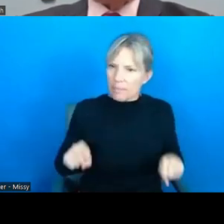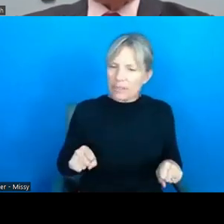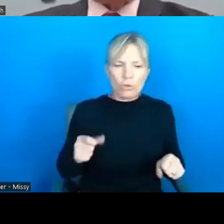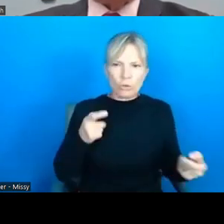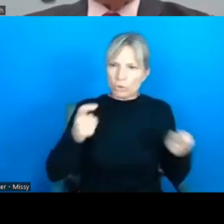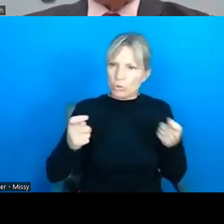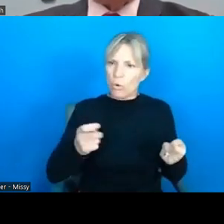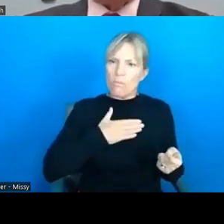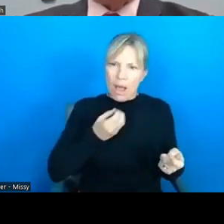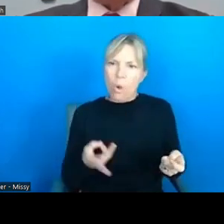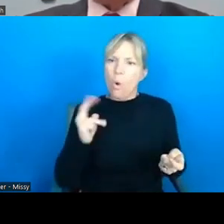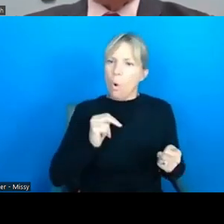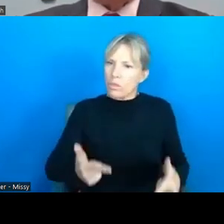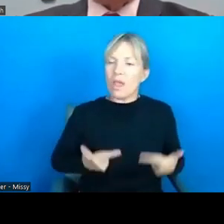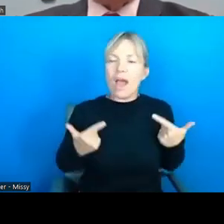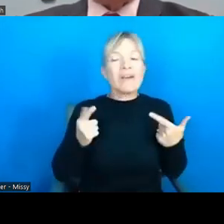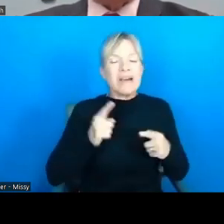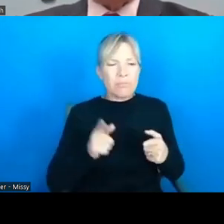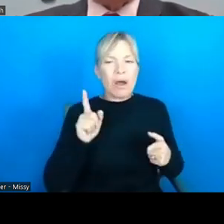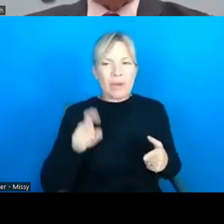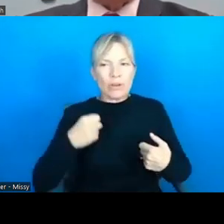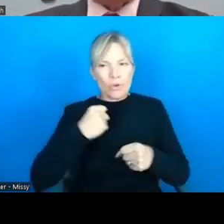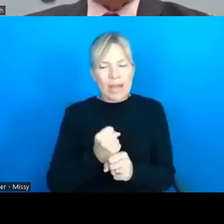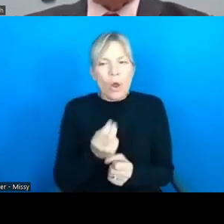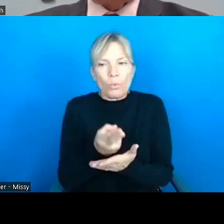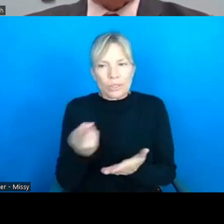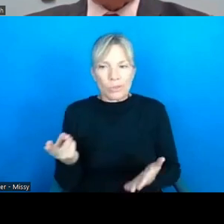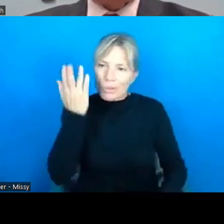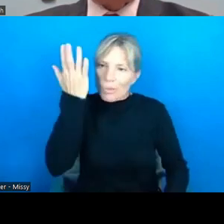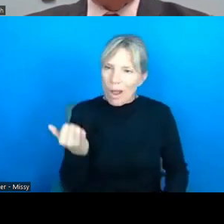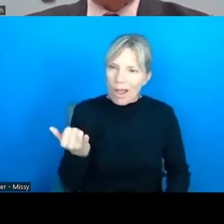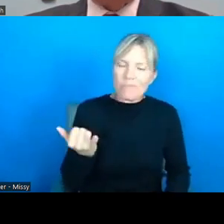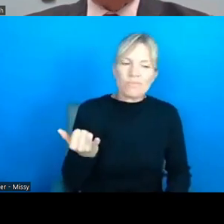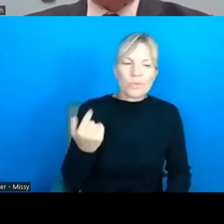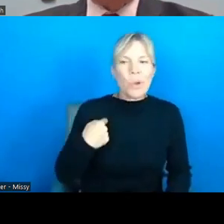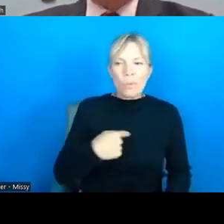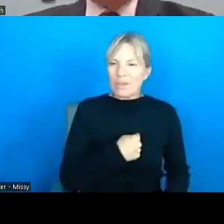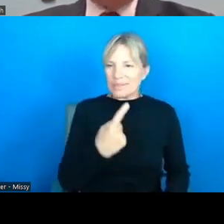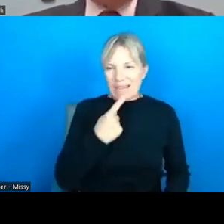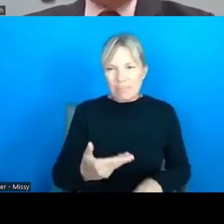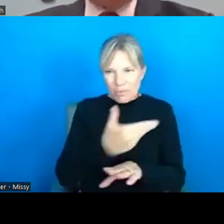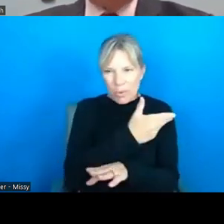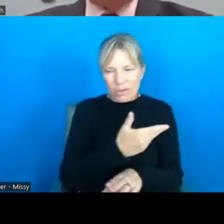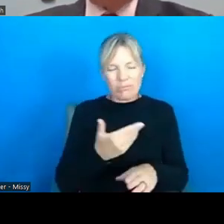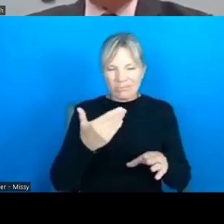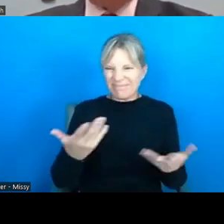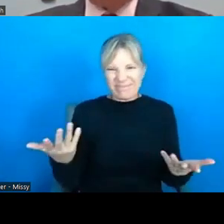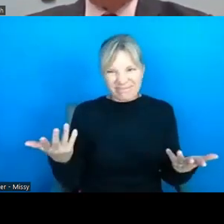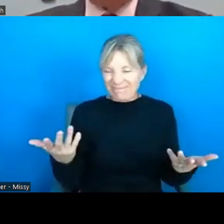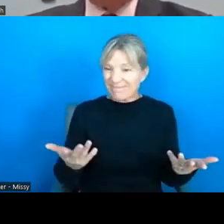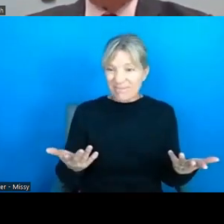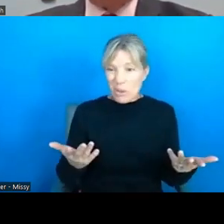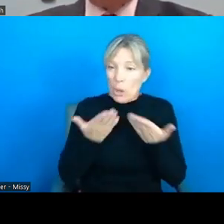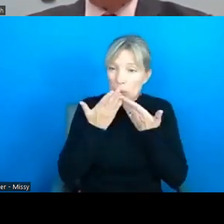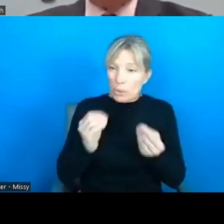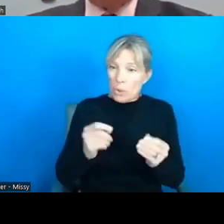control their own lives. But you did have to create resources because, as we've pointed out, there were not any requirements